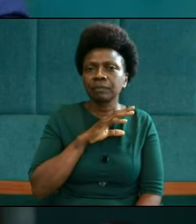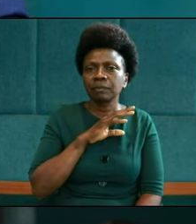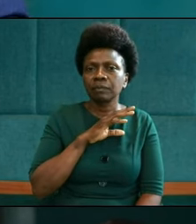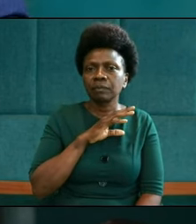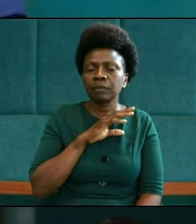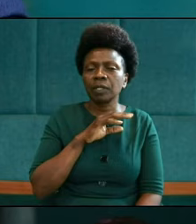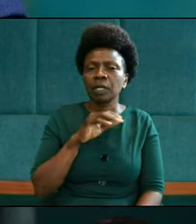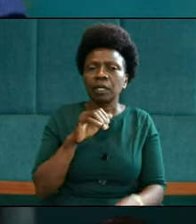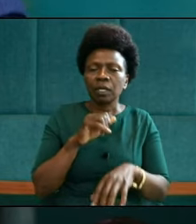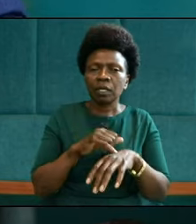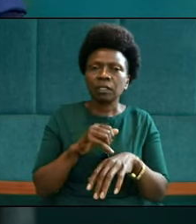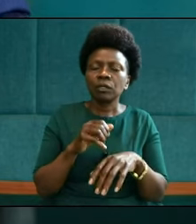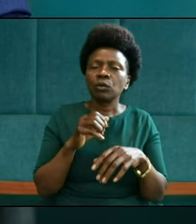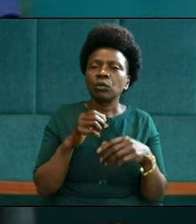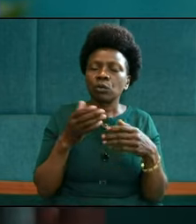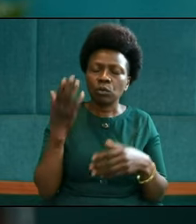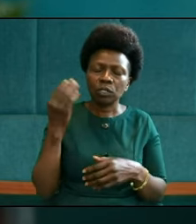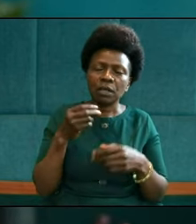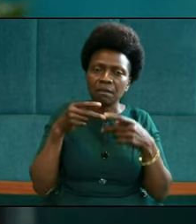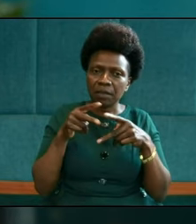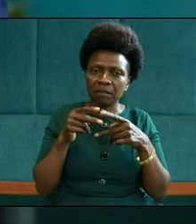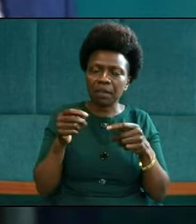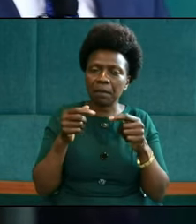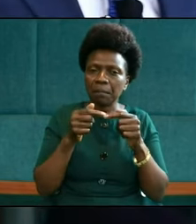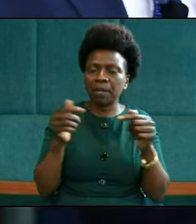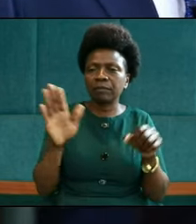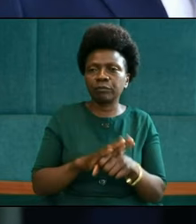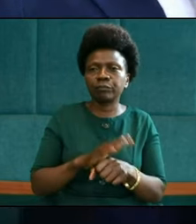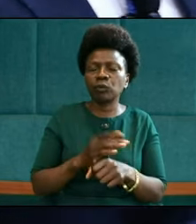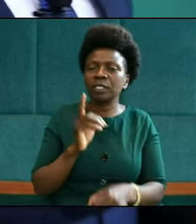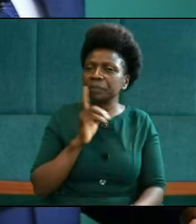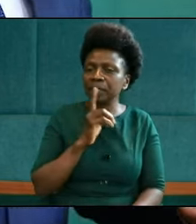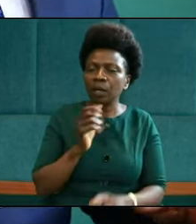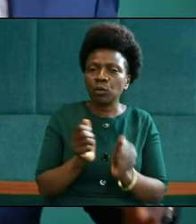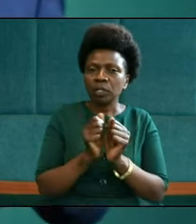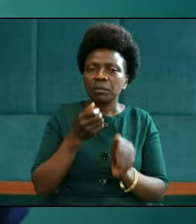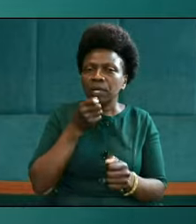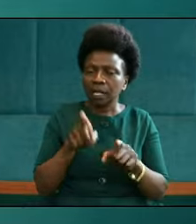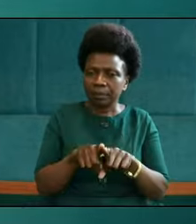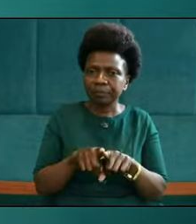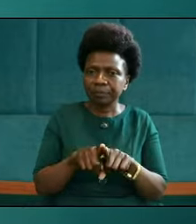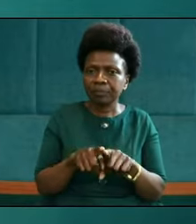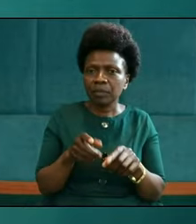It was very painful. Then he was very bitter with the brother.